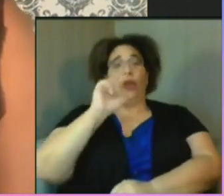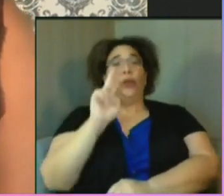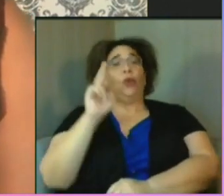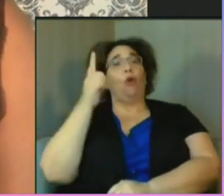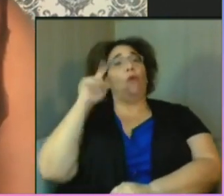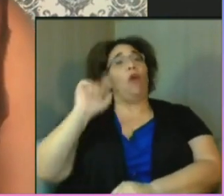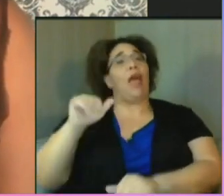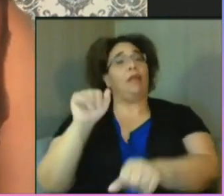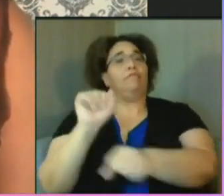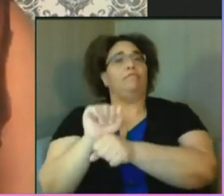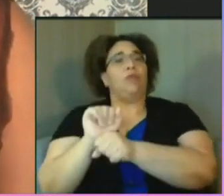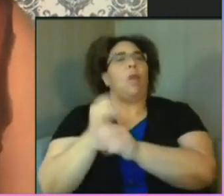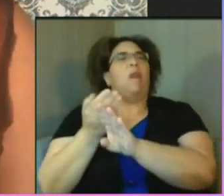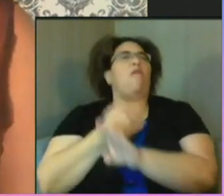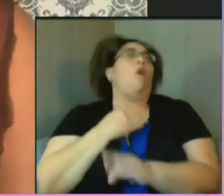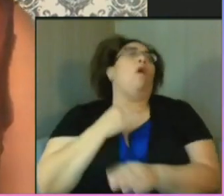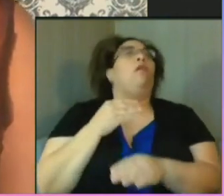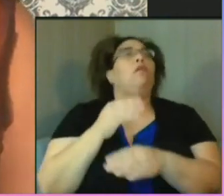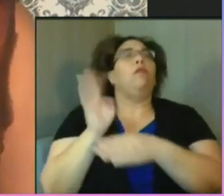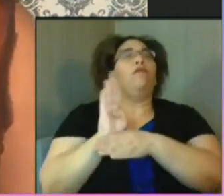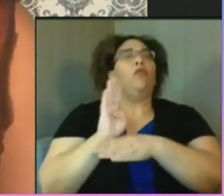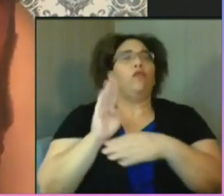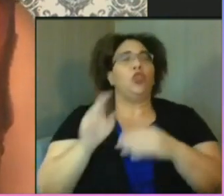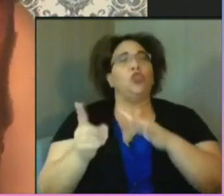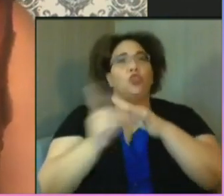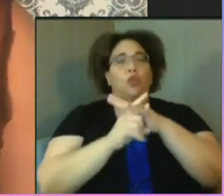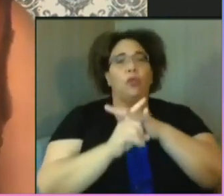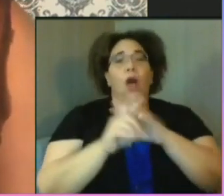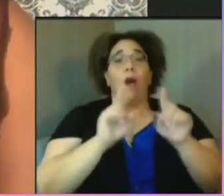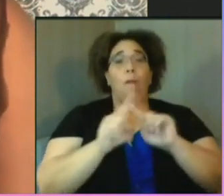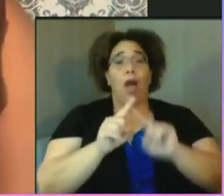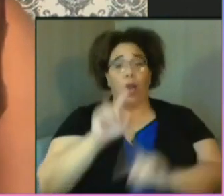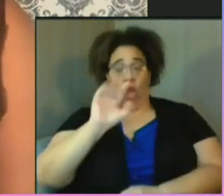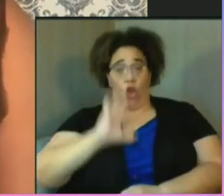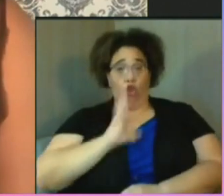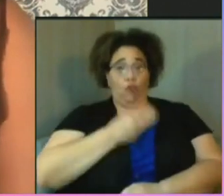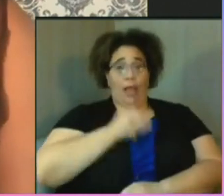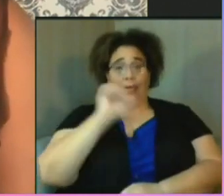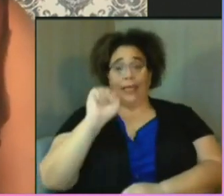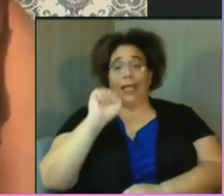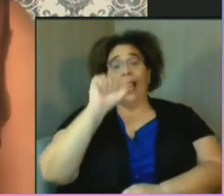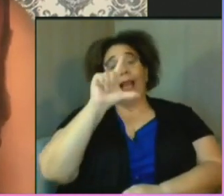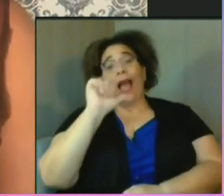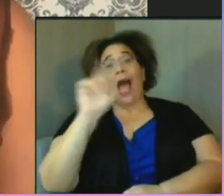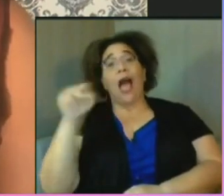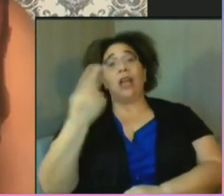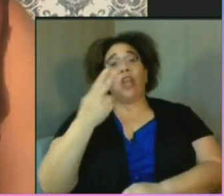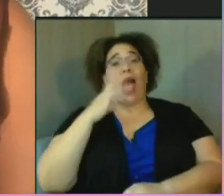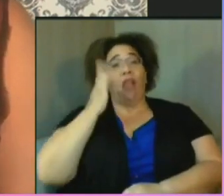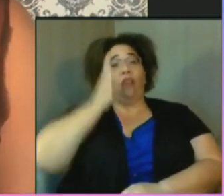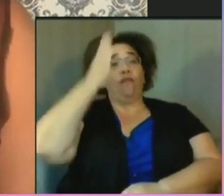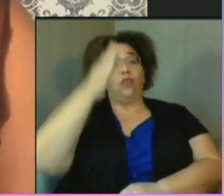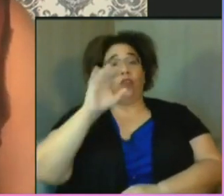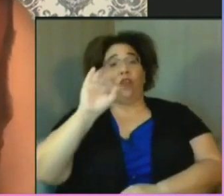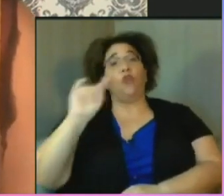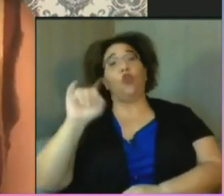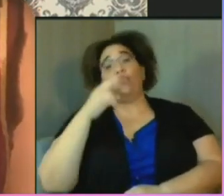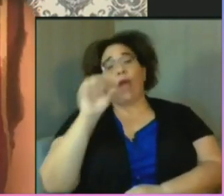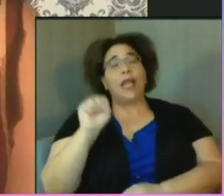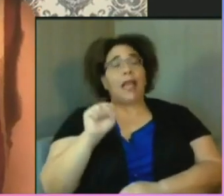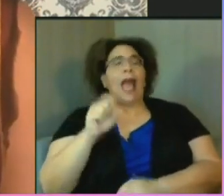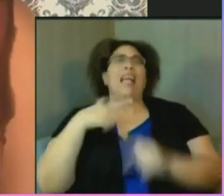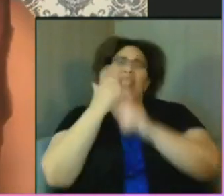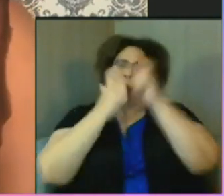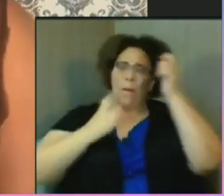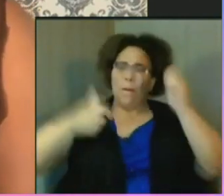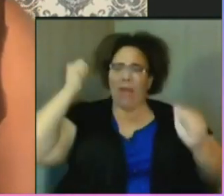before the film premieres in order to talk about that. But TransLash and the Future of Trans takes a much larger view. That's why